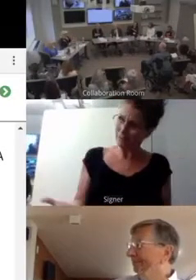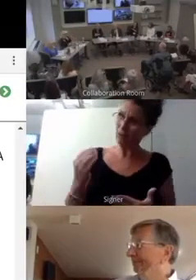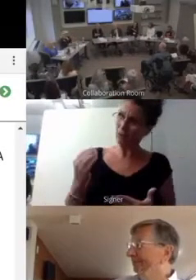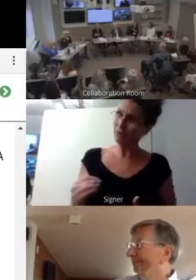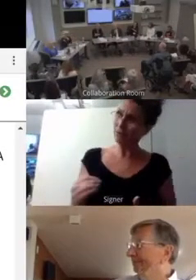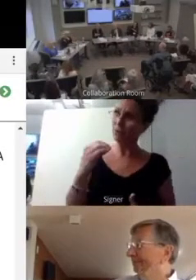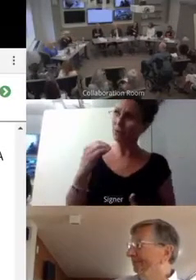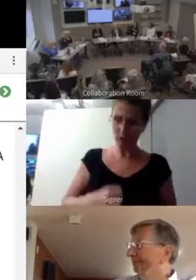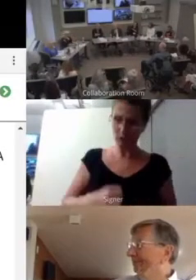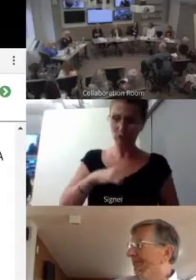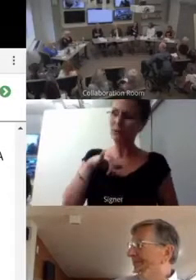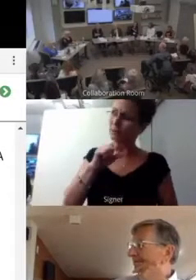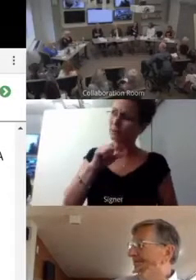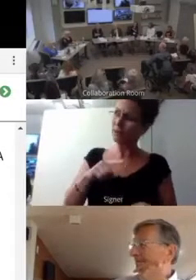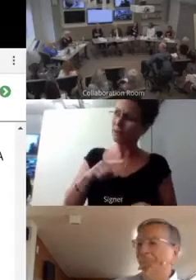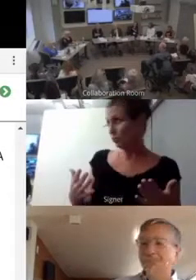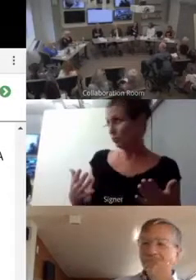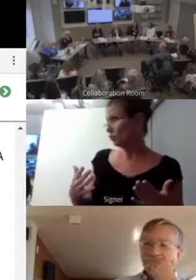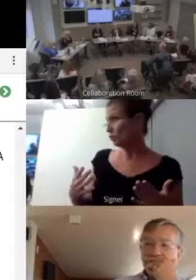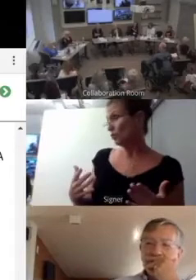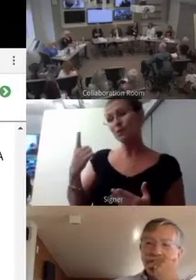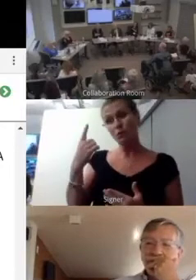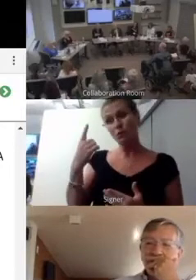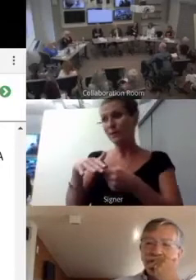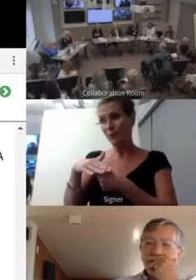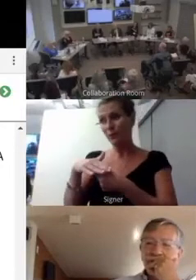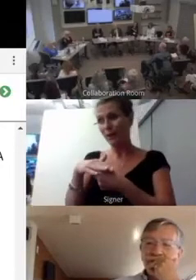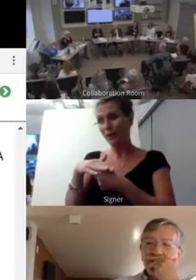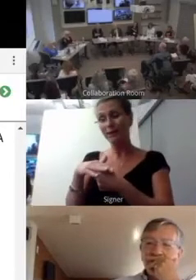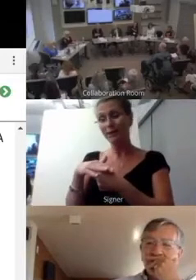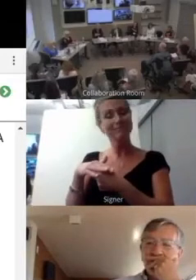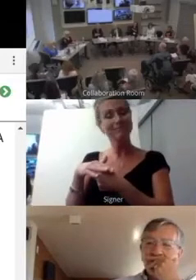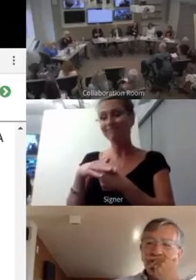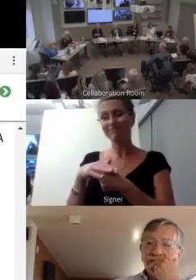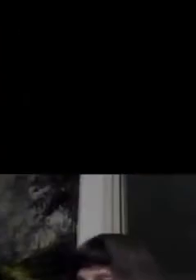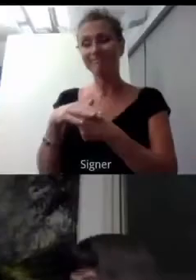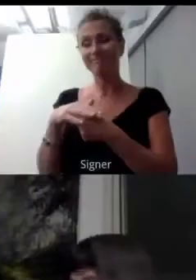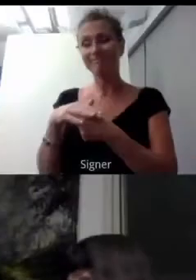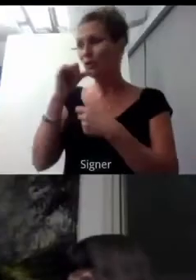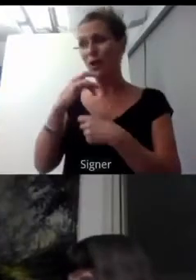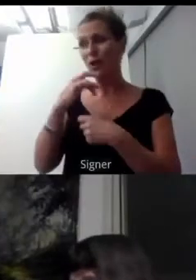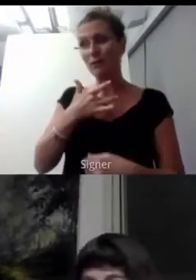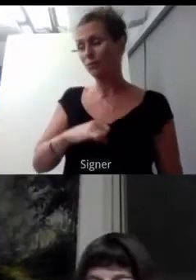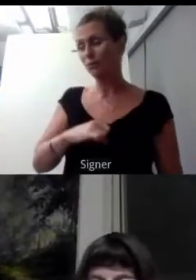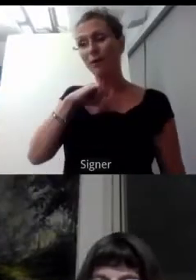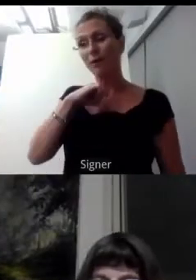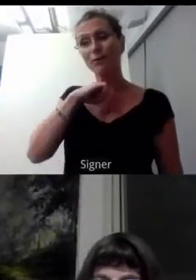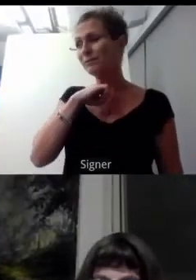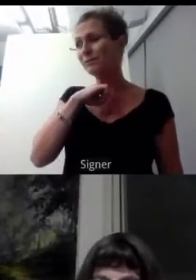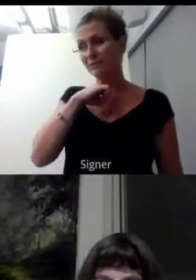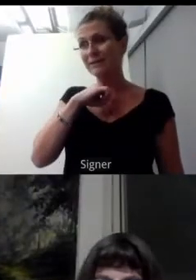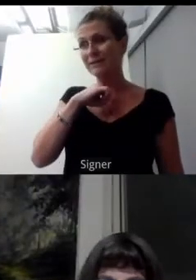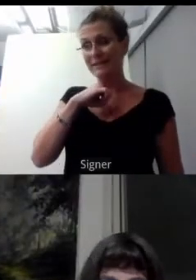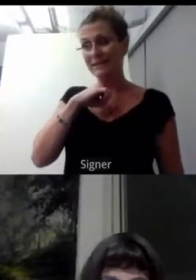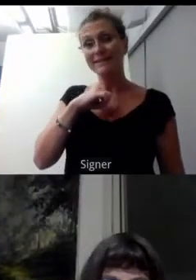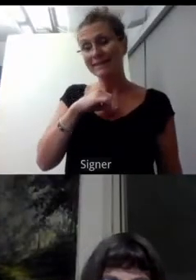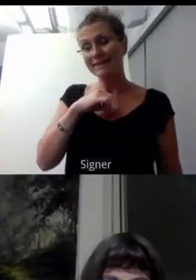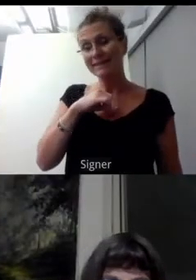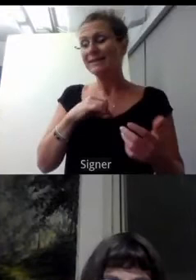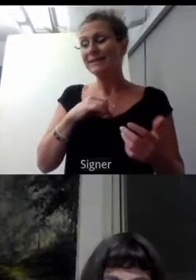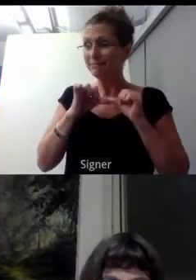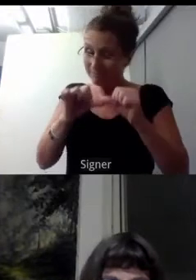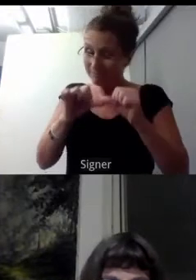fallen down. And in fact, I can tell you that my provincial coalition that I lead actually asked all three political leaders